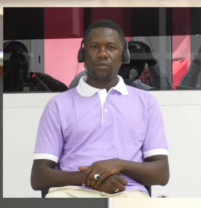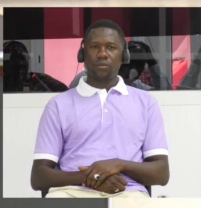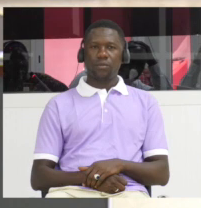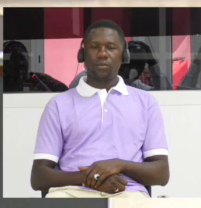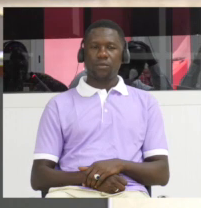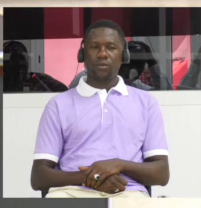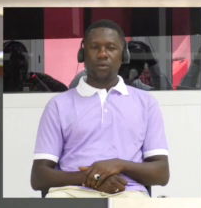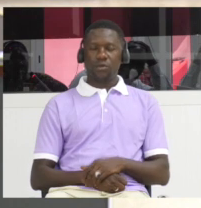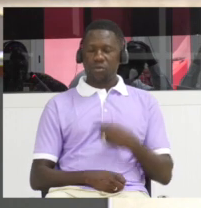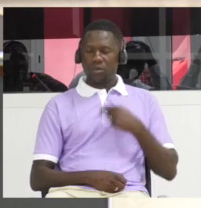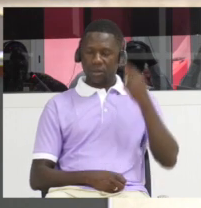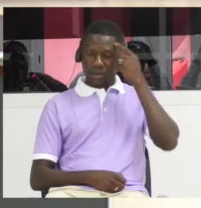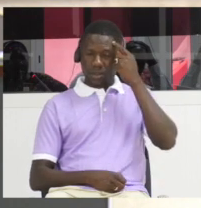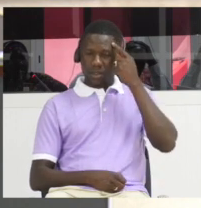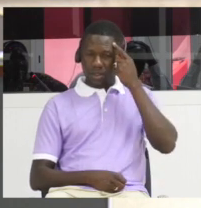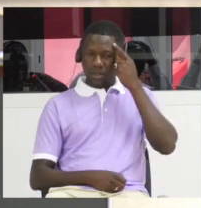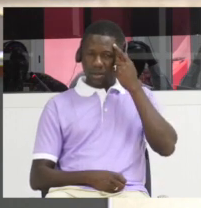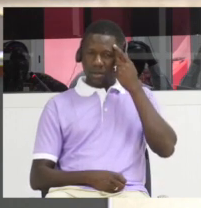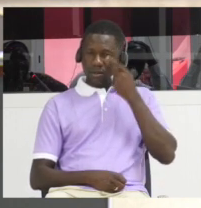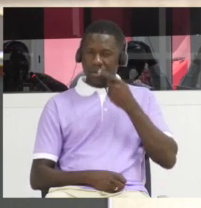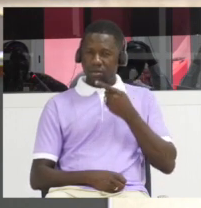having a foreigner